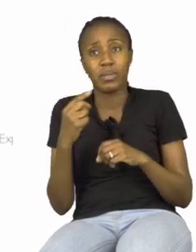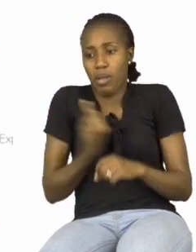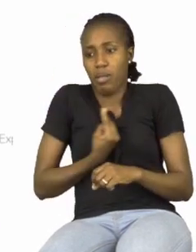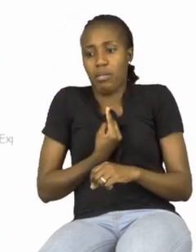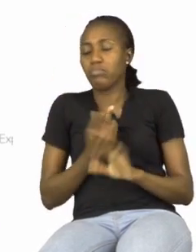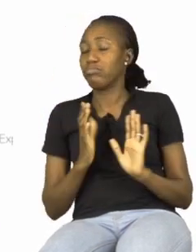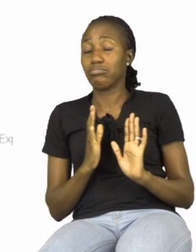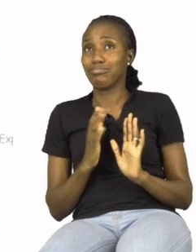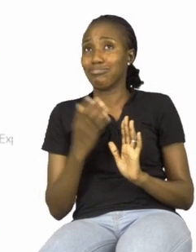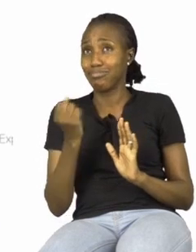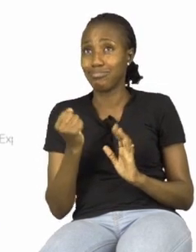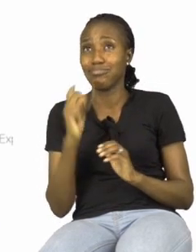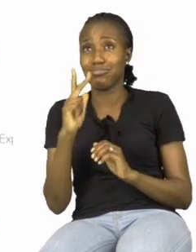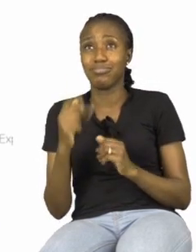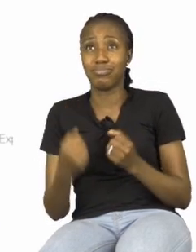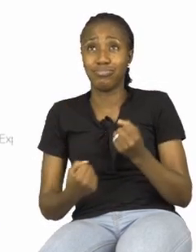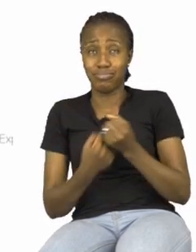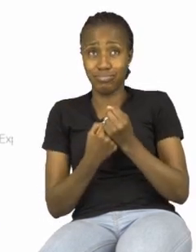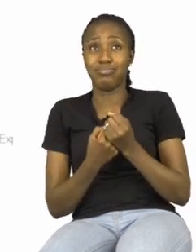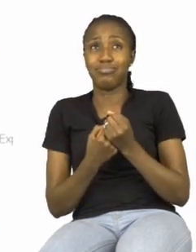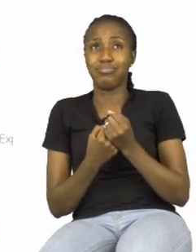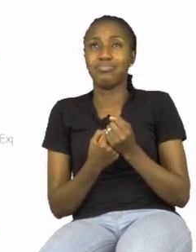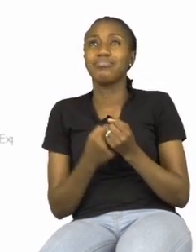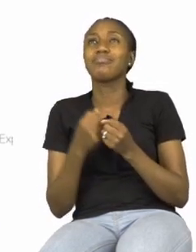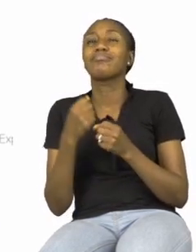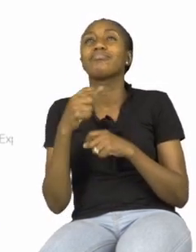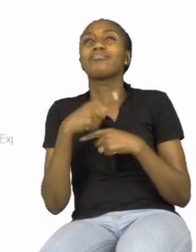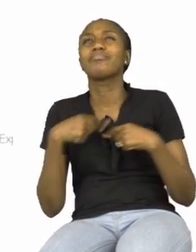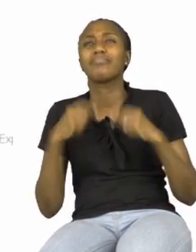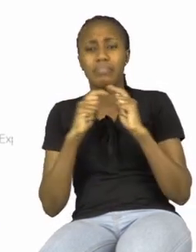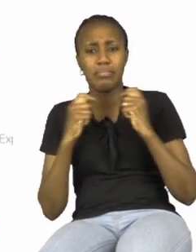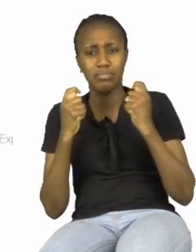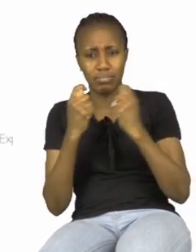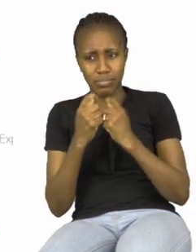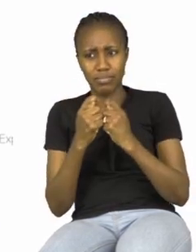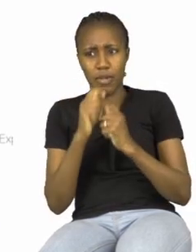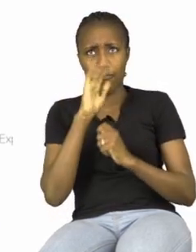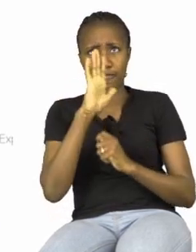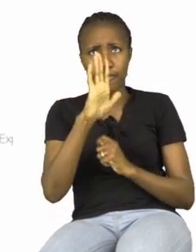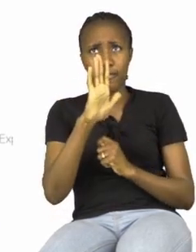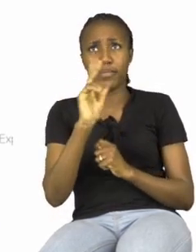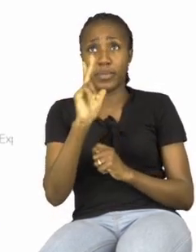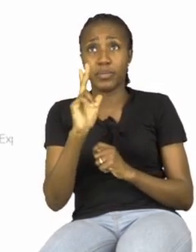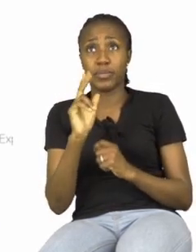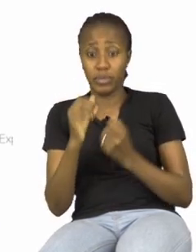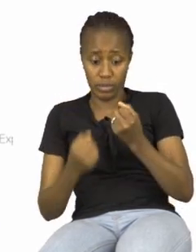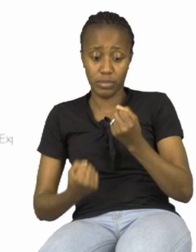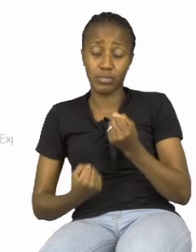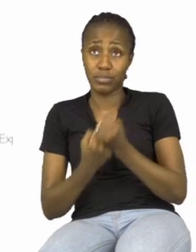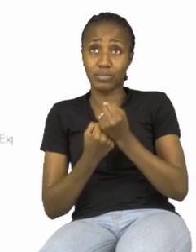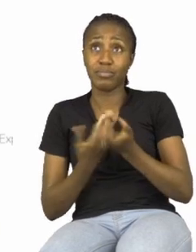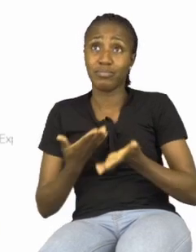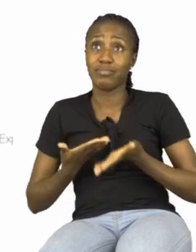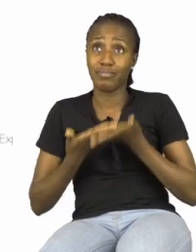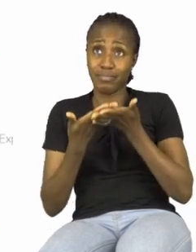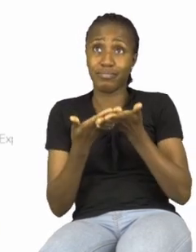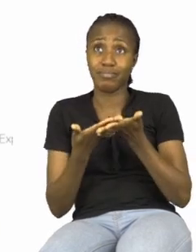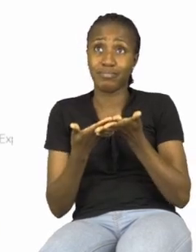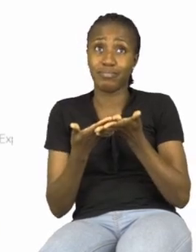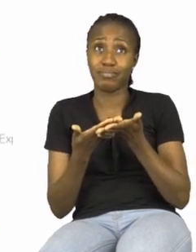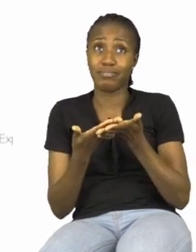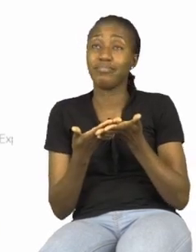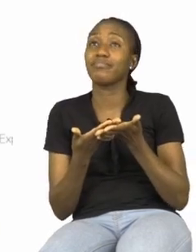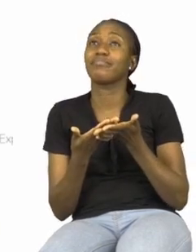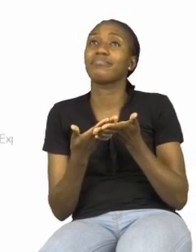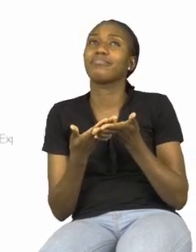Exco, and within the Exco, I've got a team of additional 5 people that help me just in the